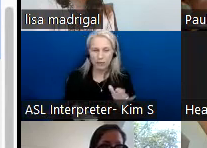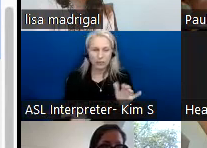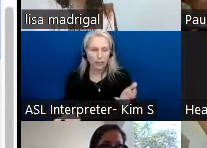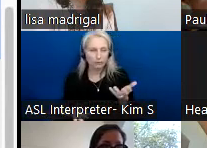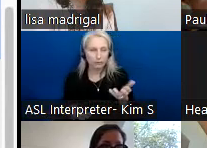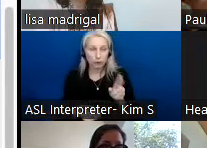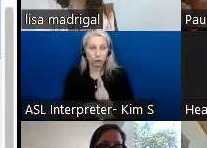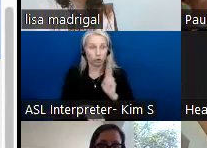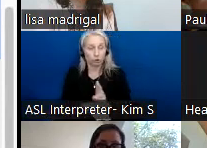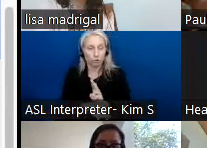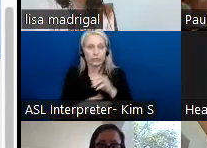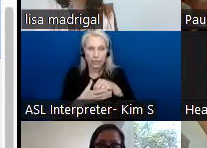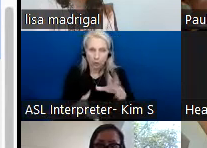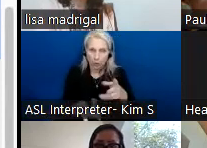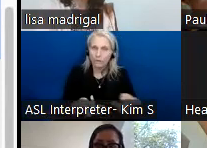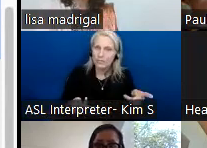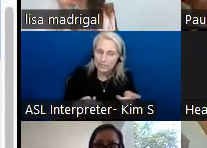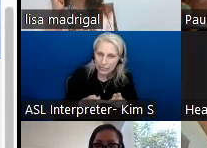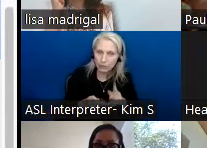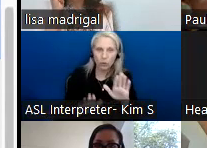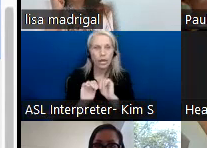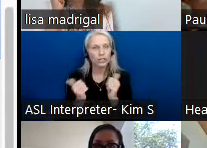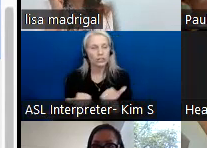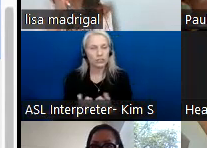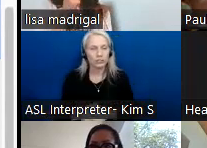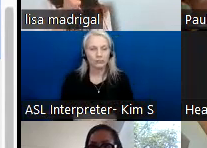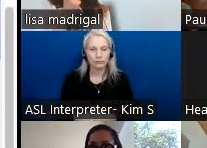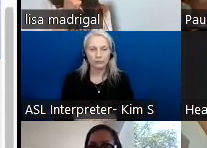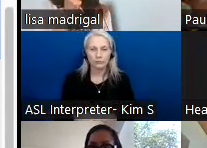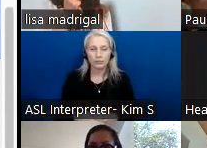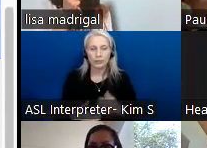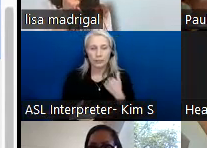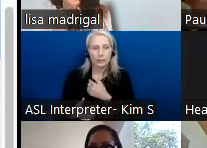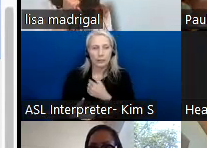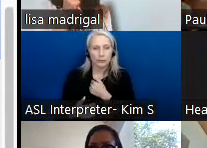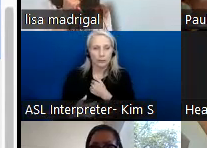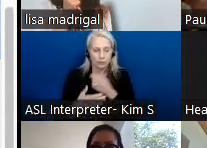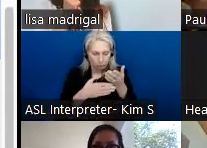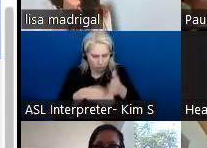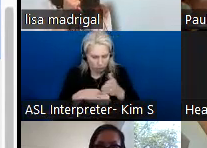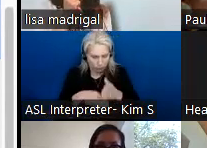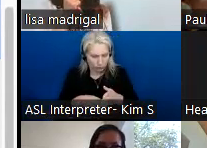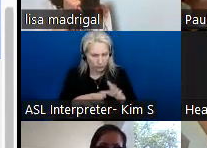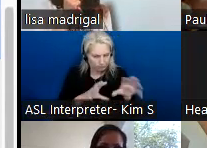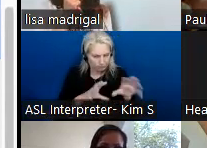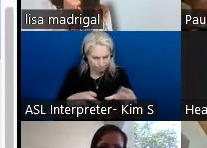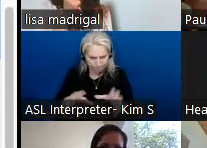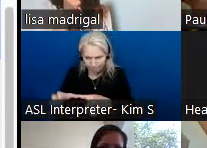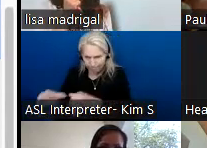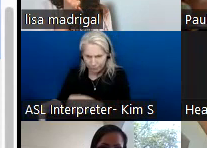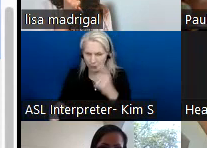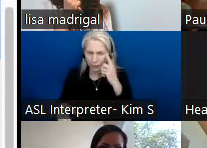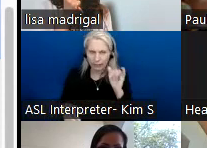be used within your facility or agency. So we have broken things down really as thinking about this of